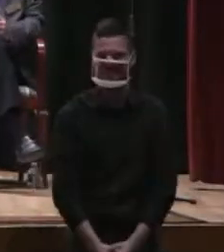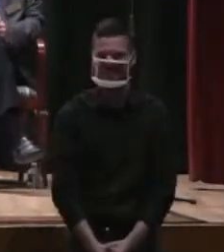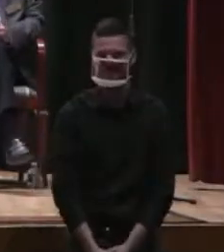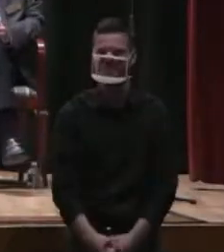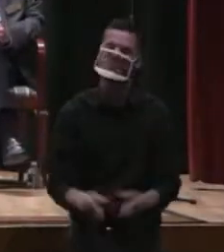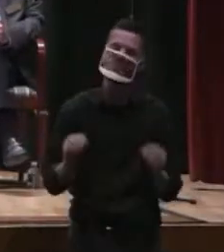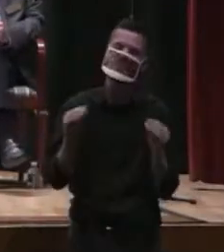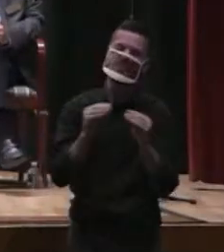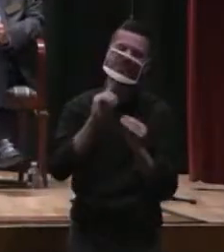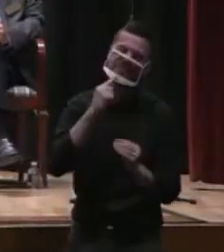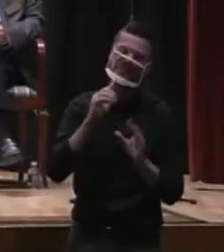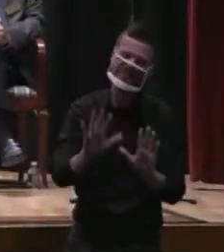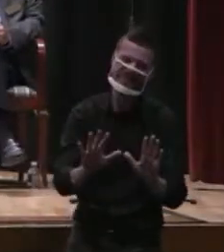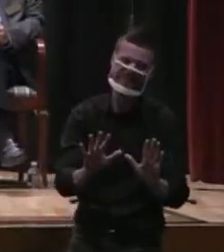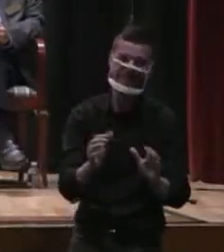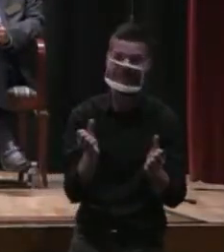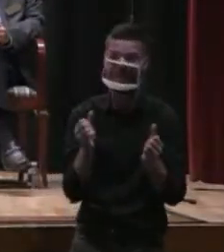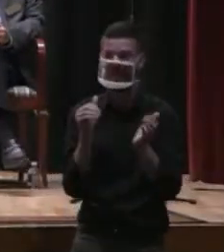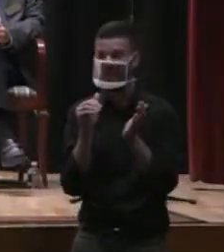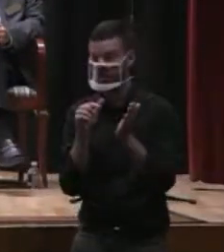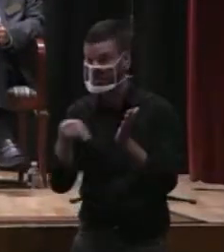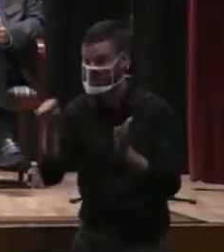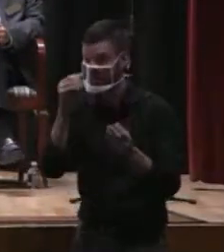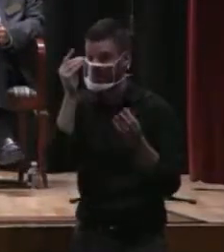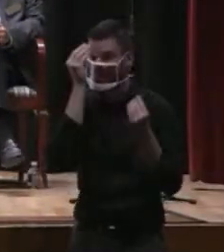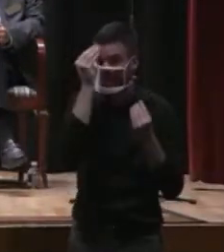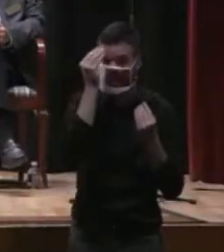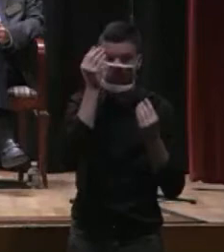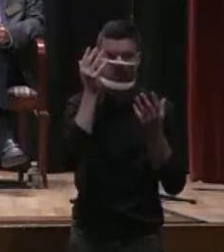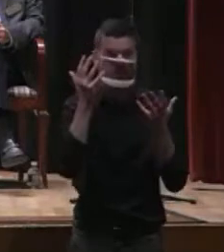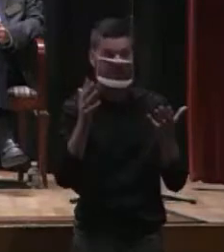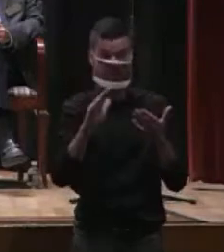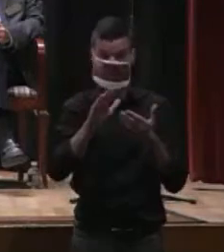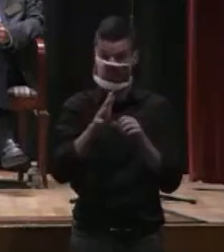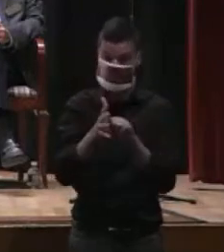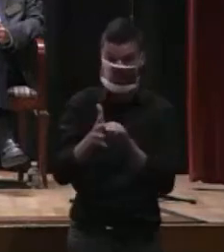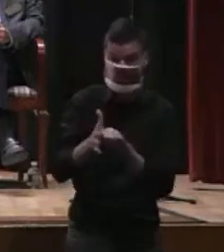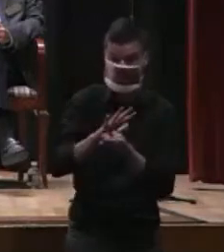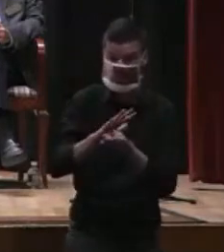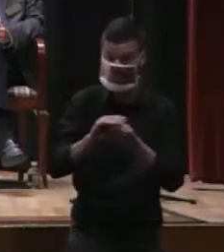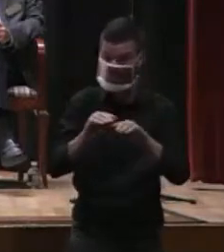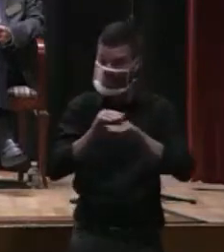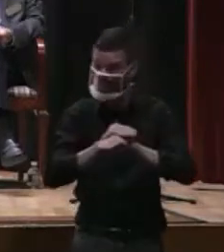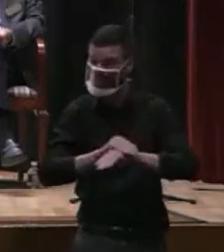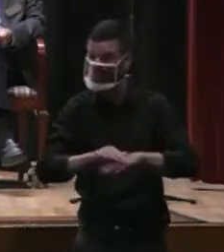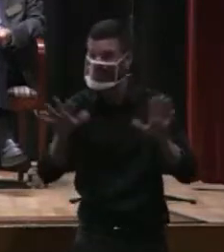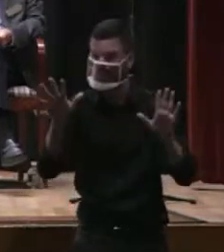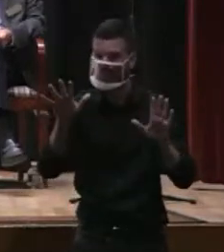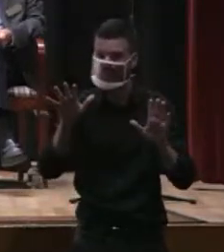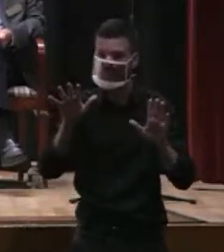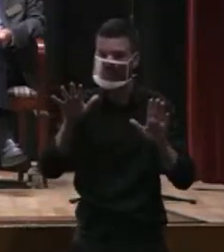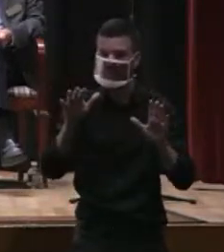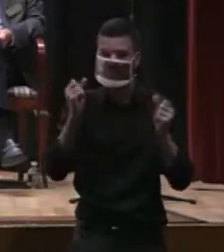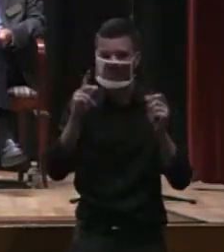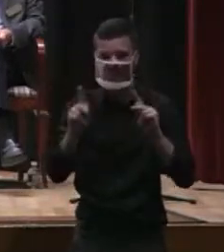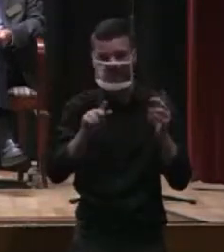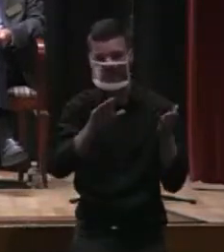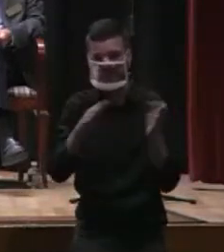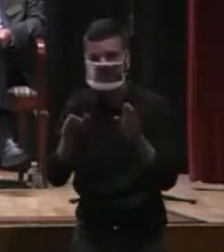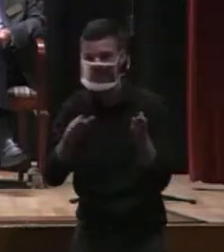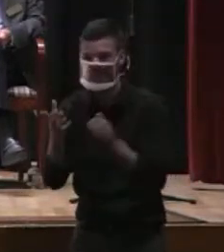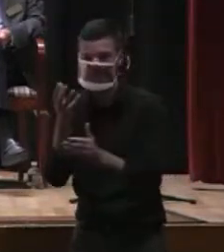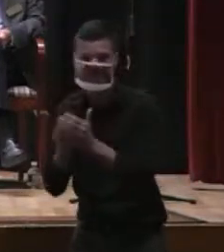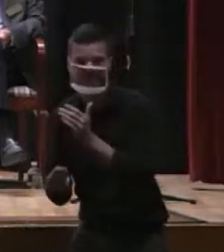more serious note, how many times did you think that a whole pandemic would take the lives of so many? And yet here